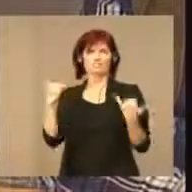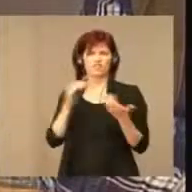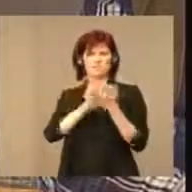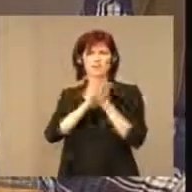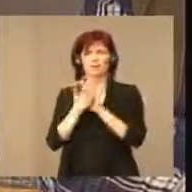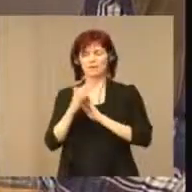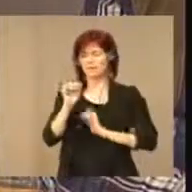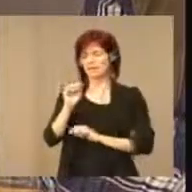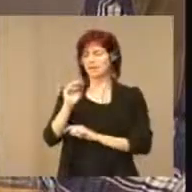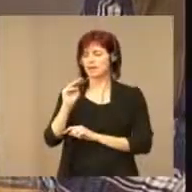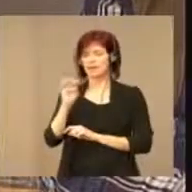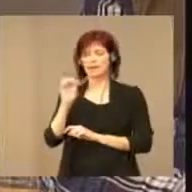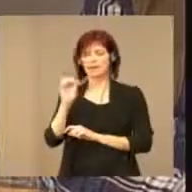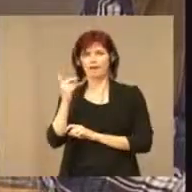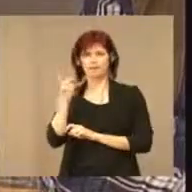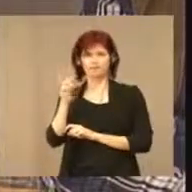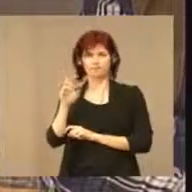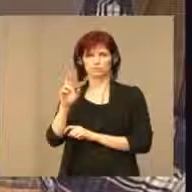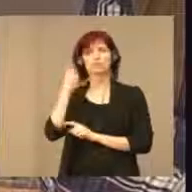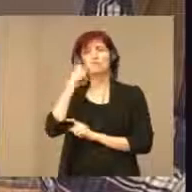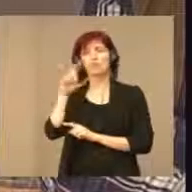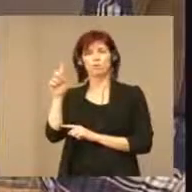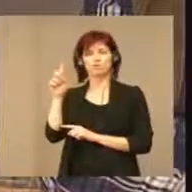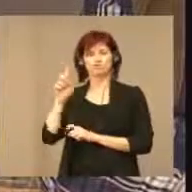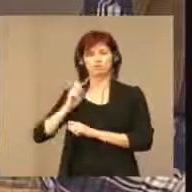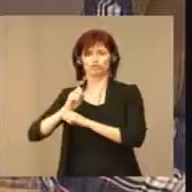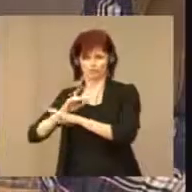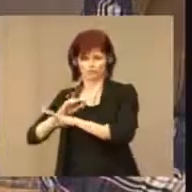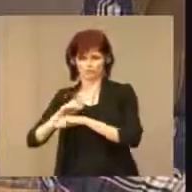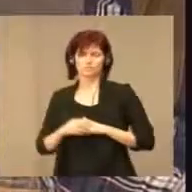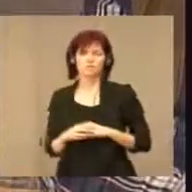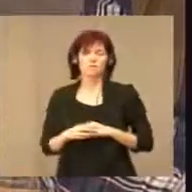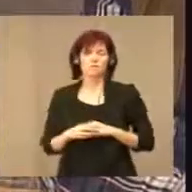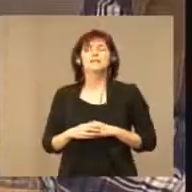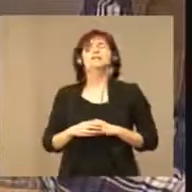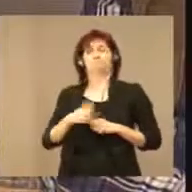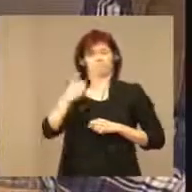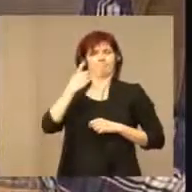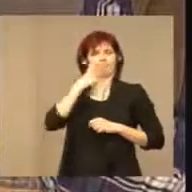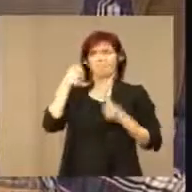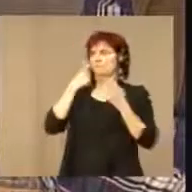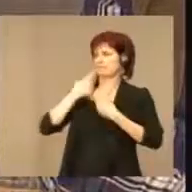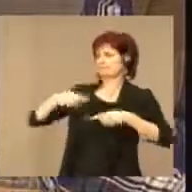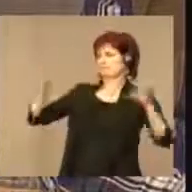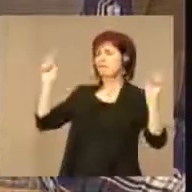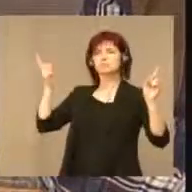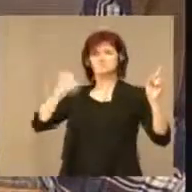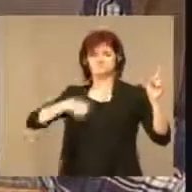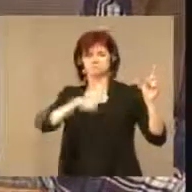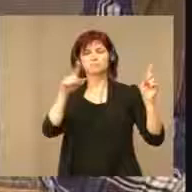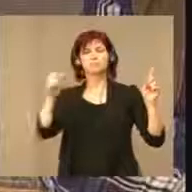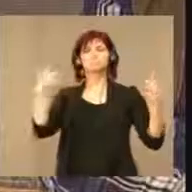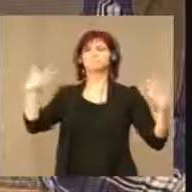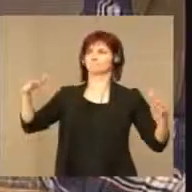Germany, announced in December that Canada would give consideration to signing on to the optional protocol.